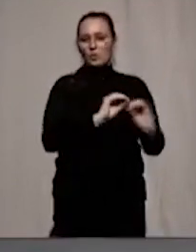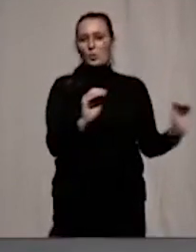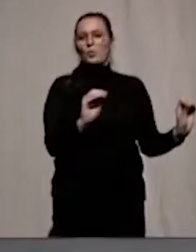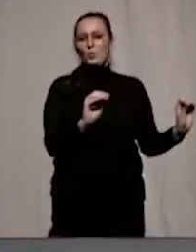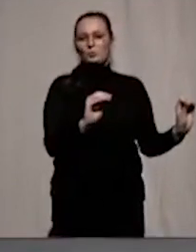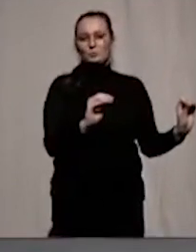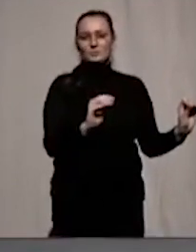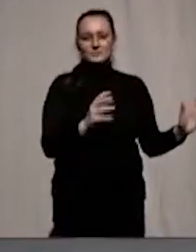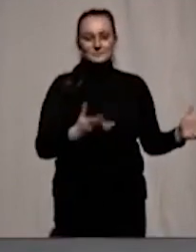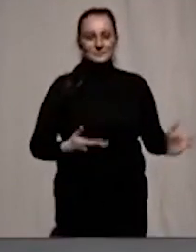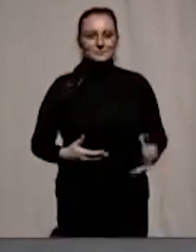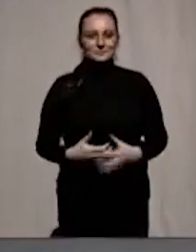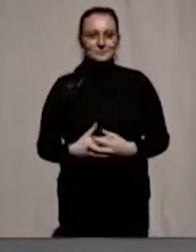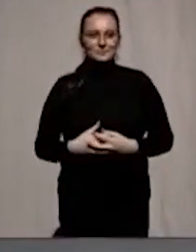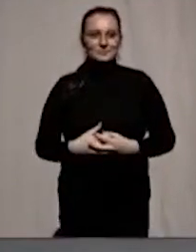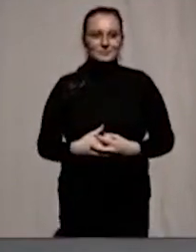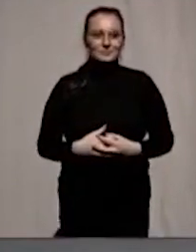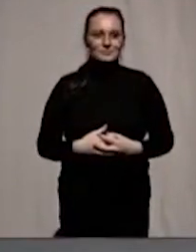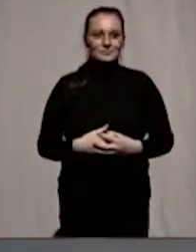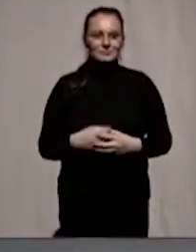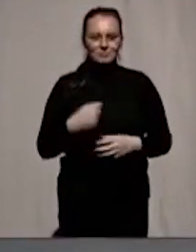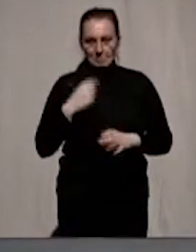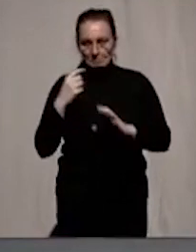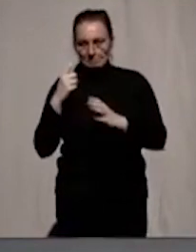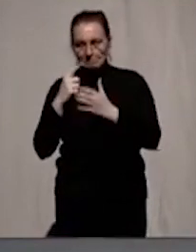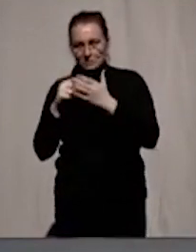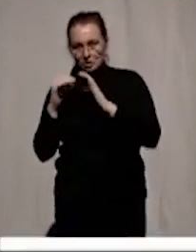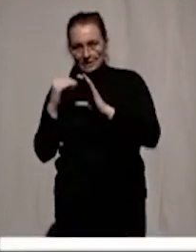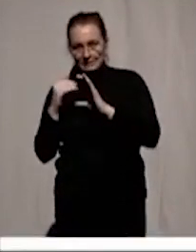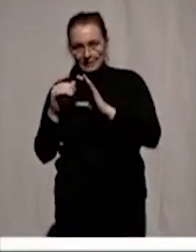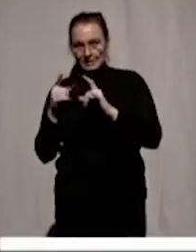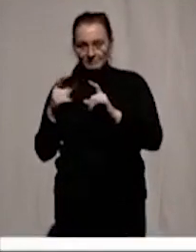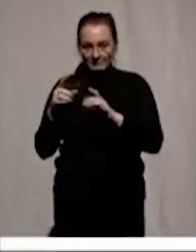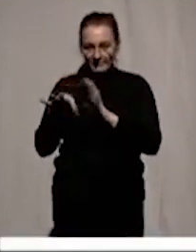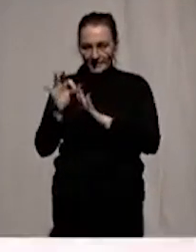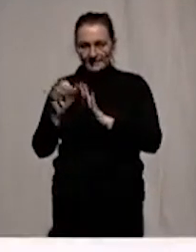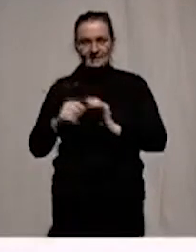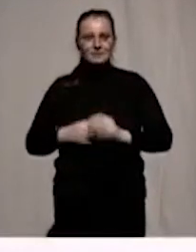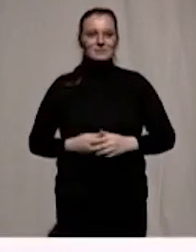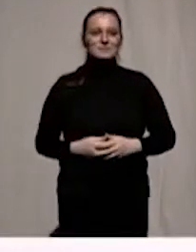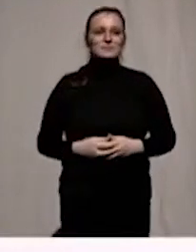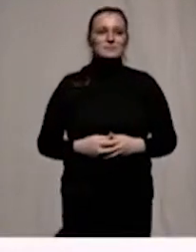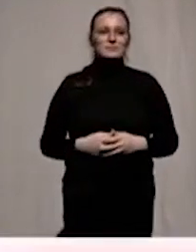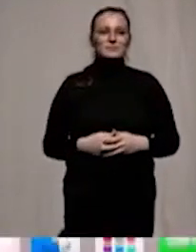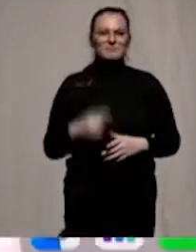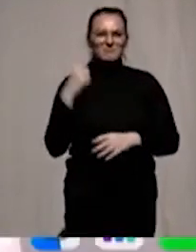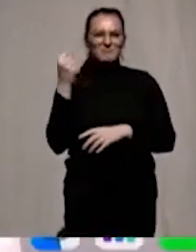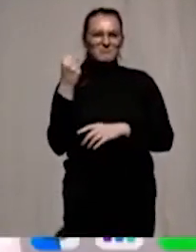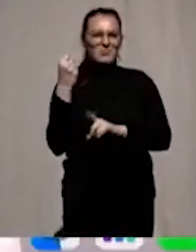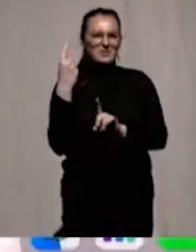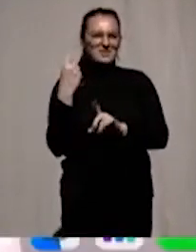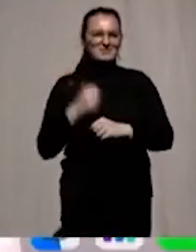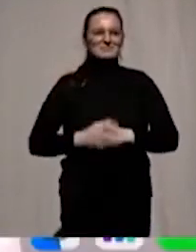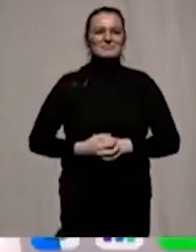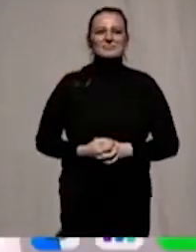have to go, I was gonna go into my email for that. Just give me 1 second, guys.